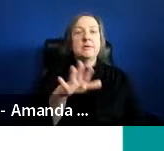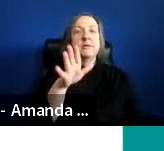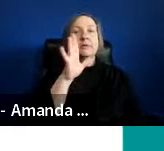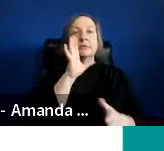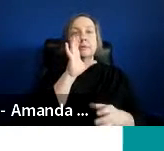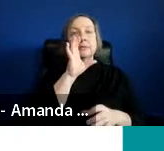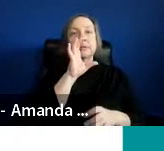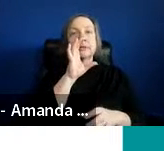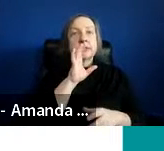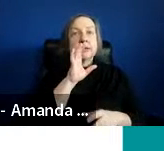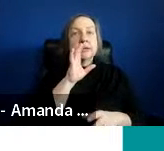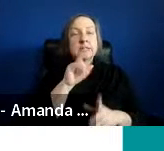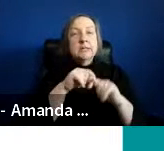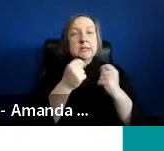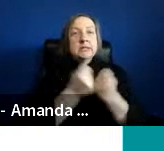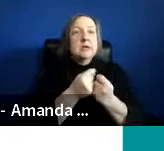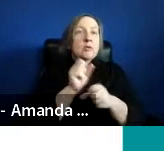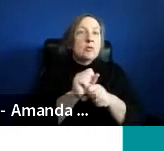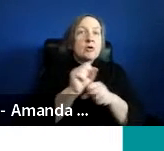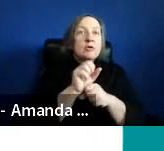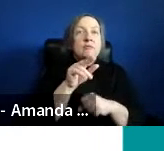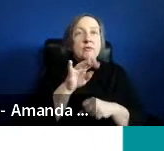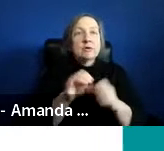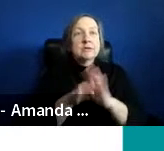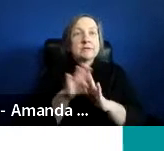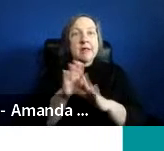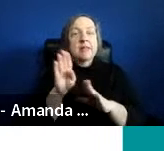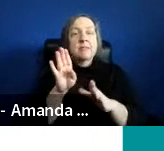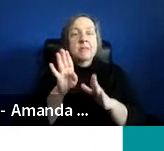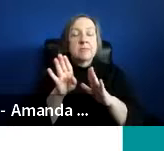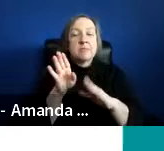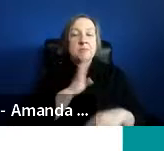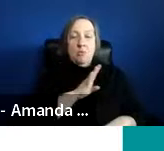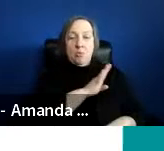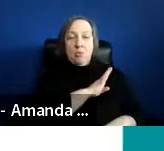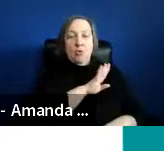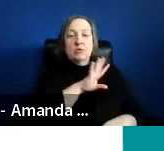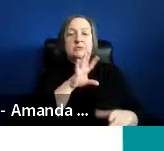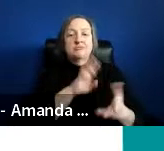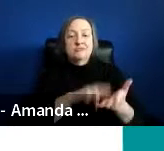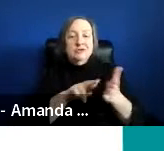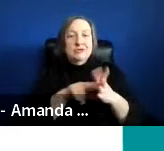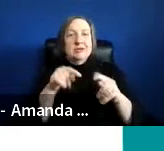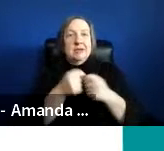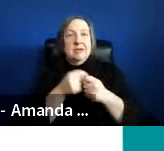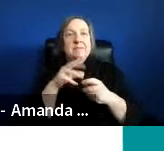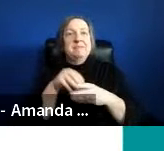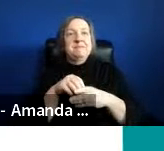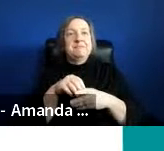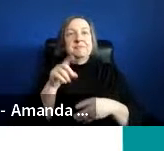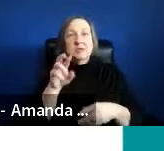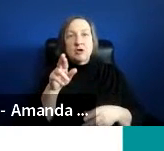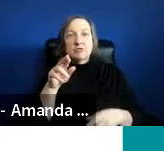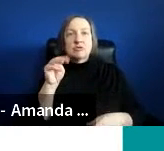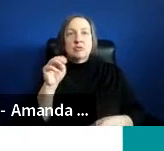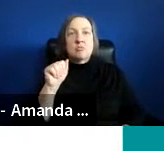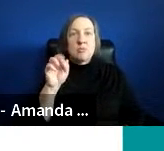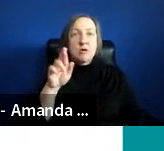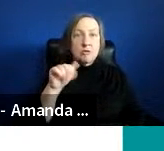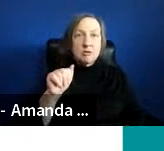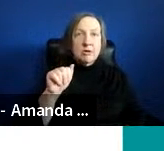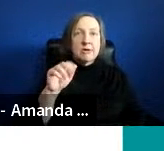was local workforce development boards, and they were joined by Dr. Maura Kelly from Portland State